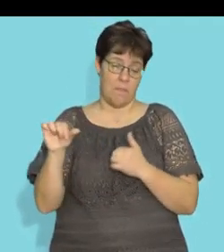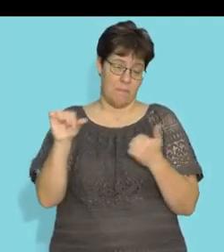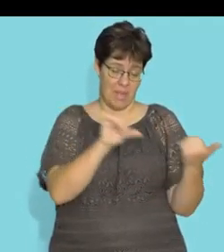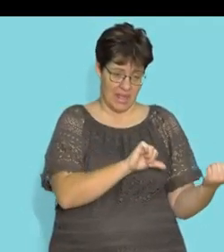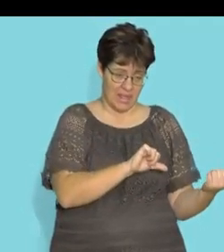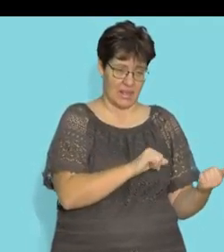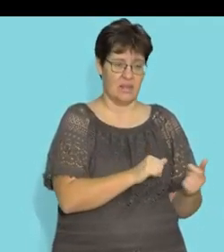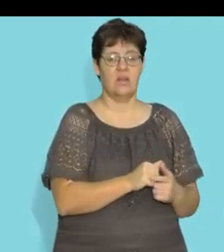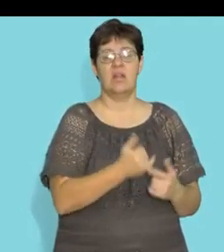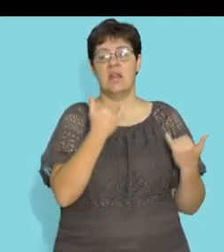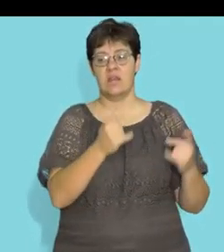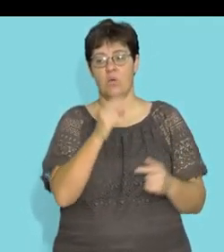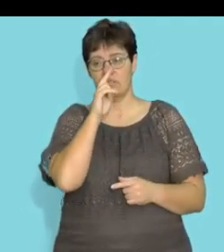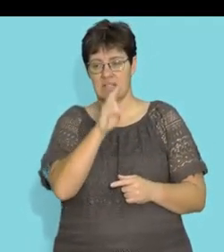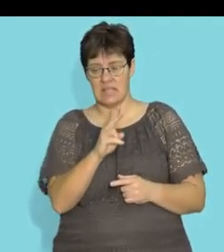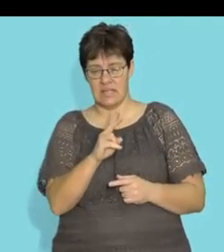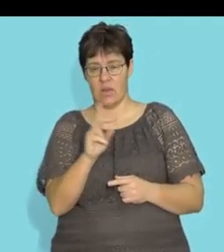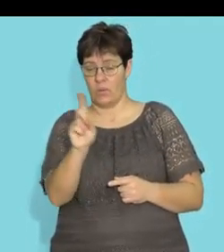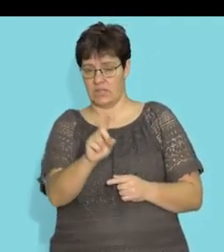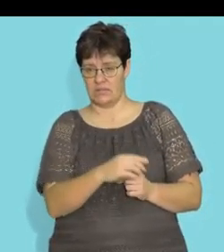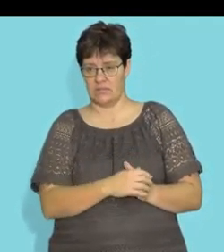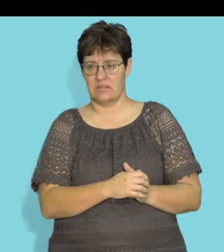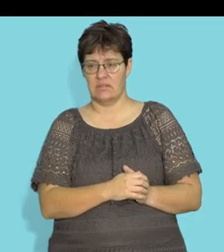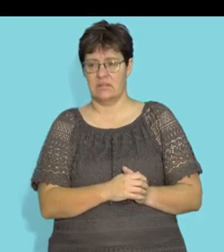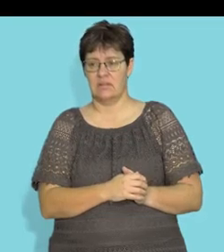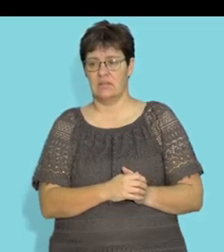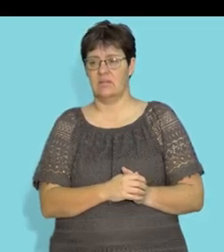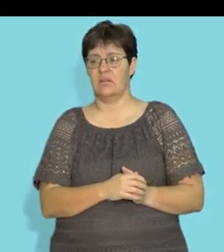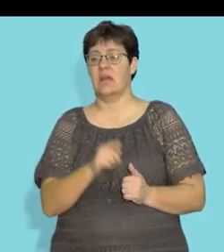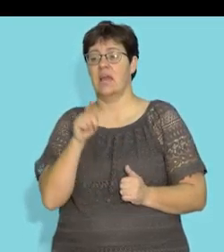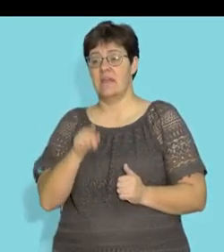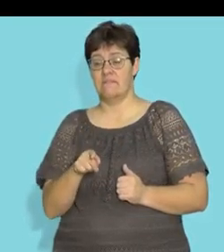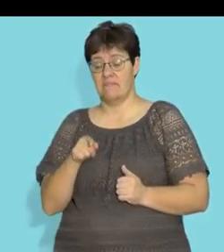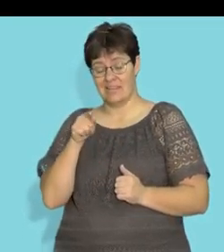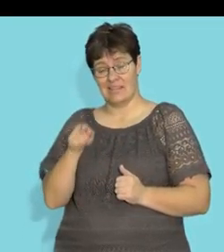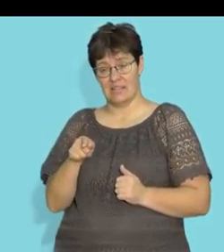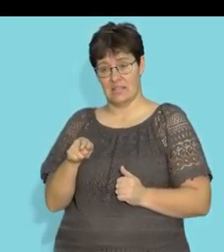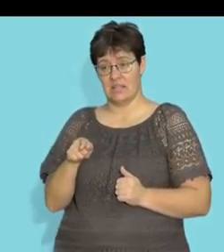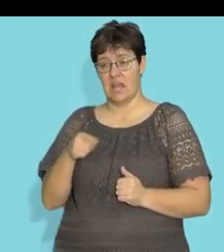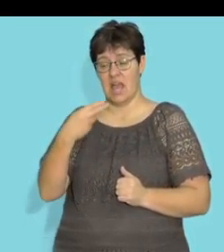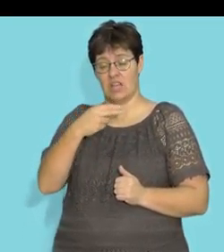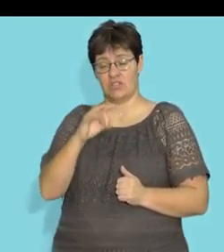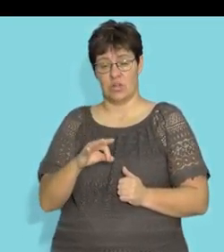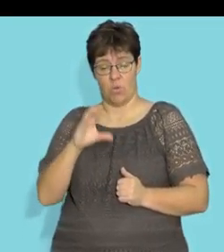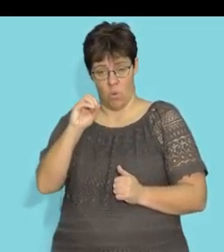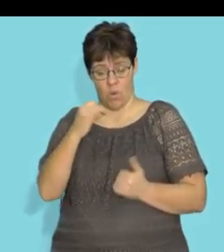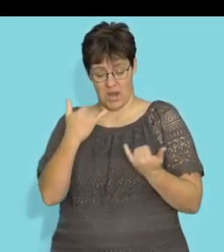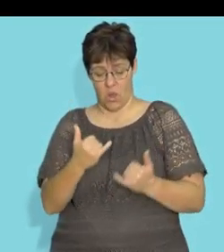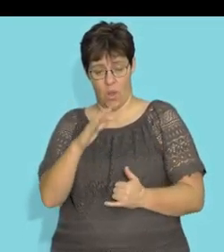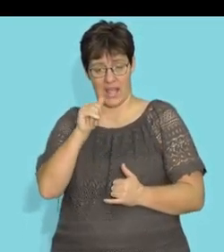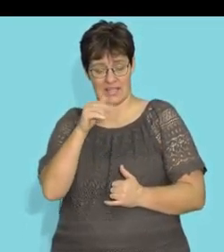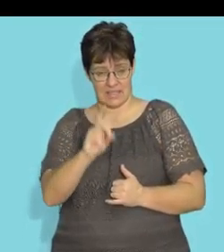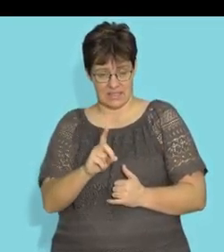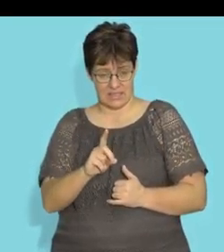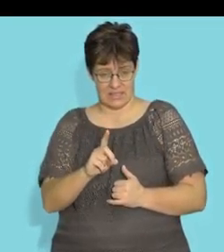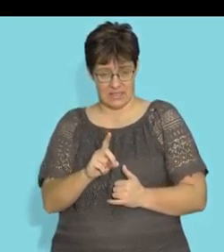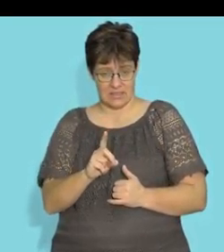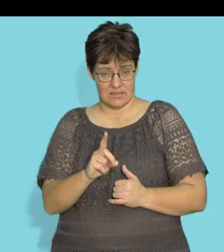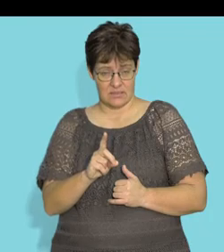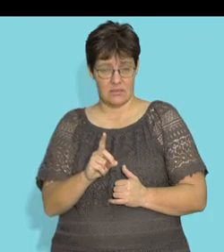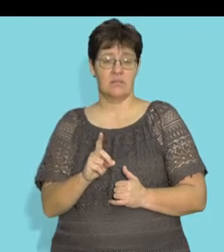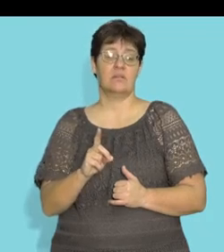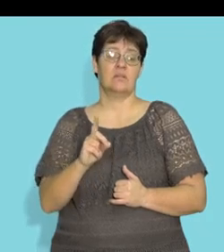reverse reaction and your chloride ion is now your base and your hydronium ion